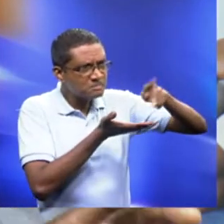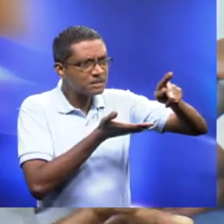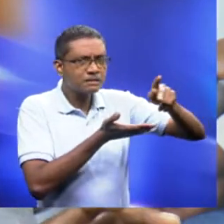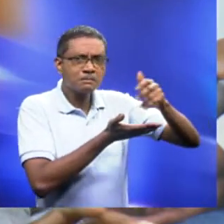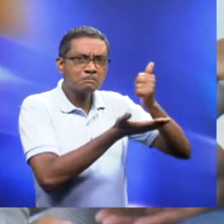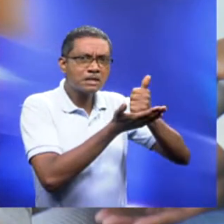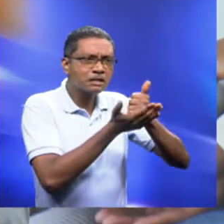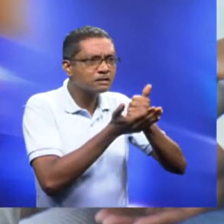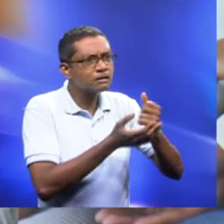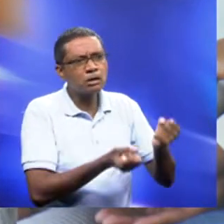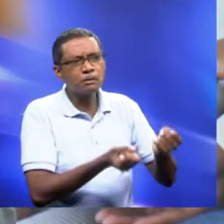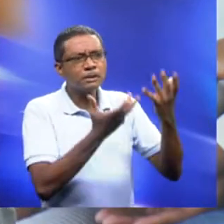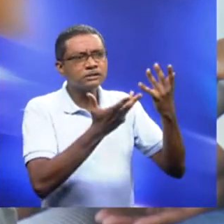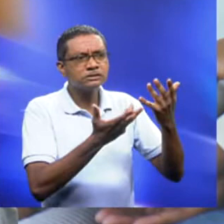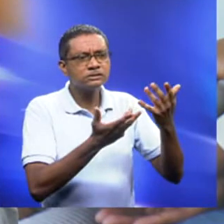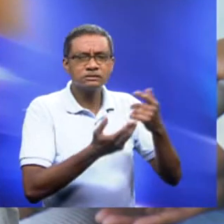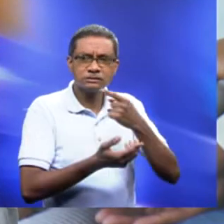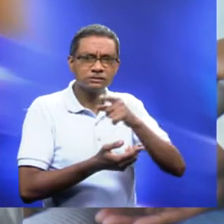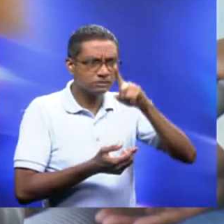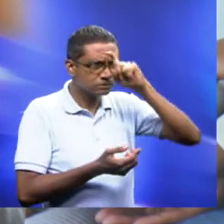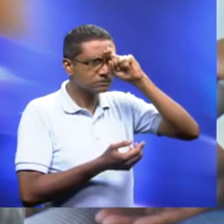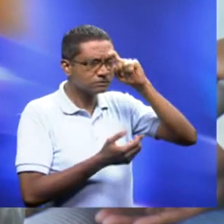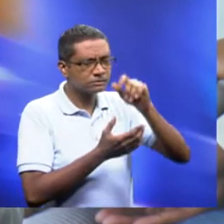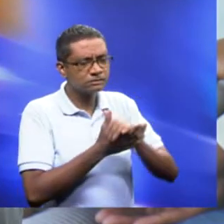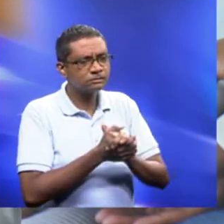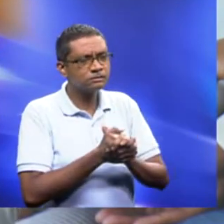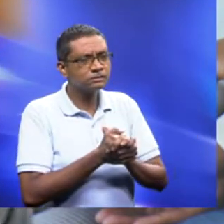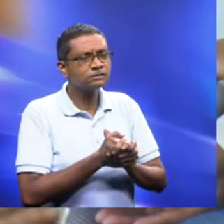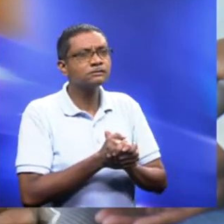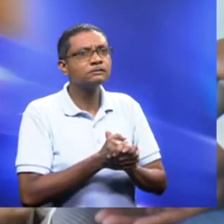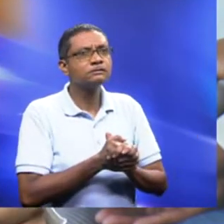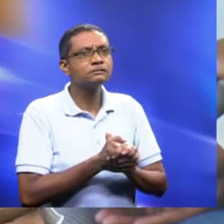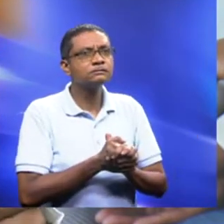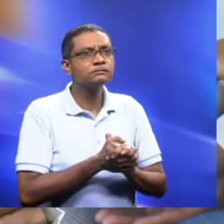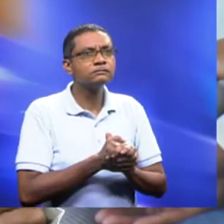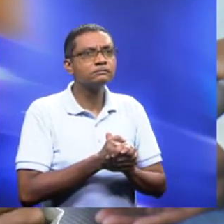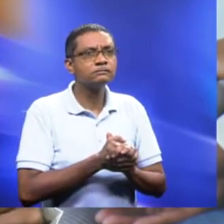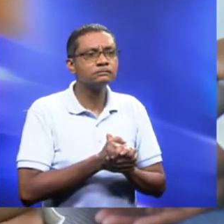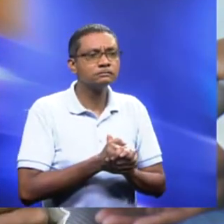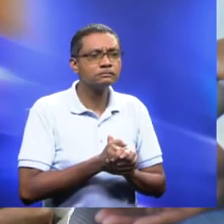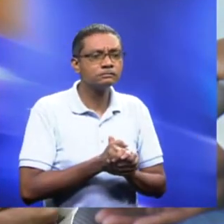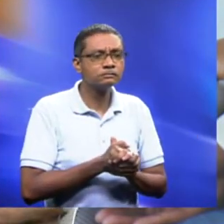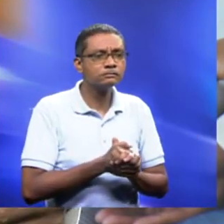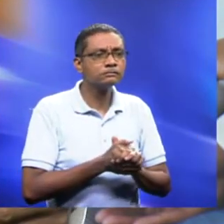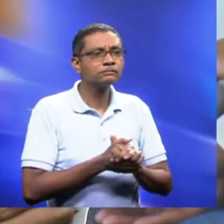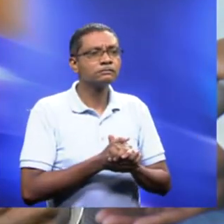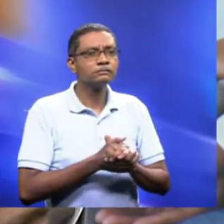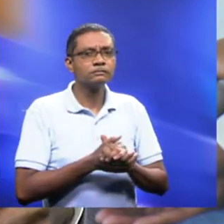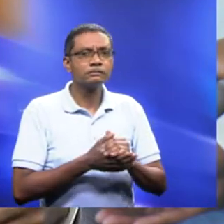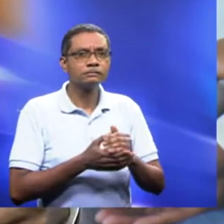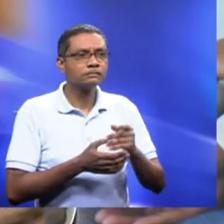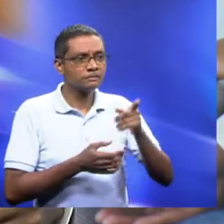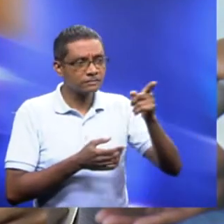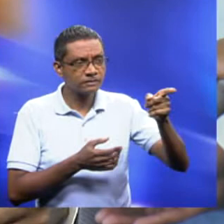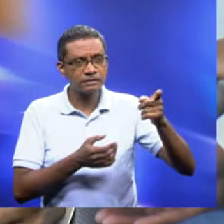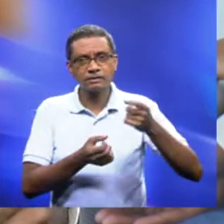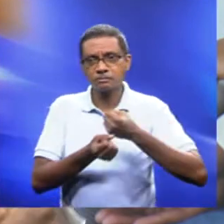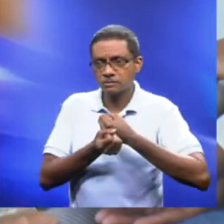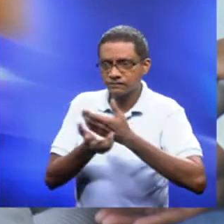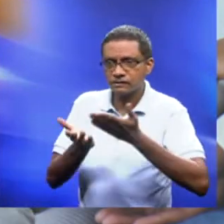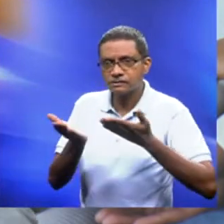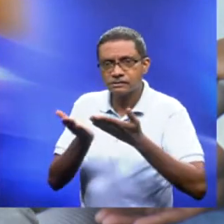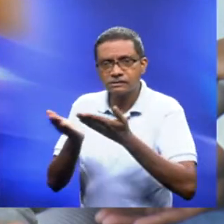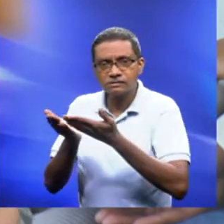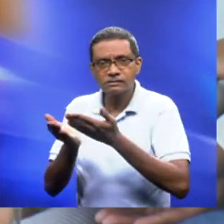The data is there. And while that data is important, the information is important to you, is also important to someone